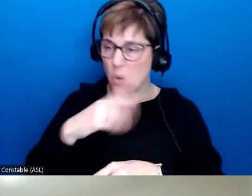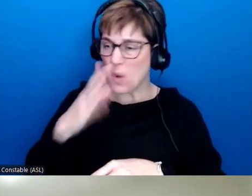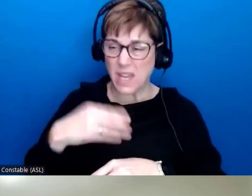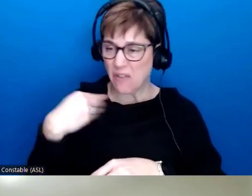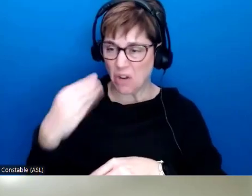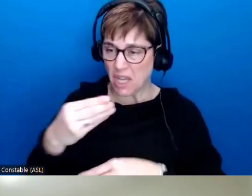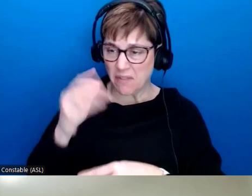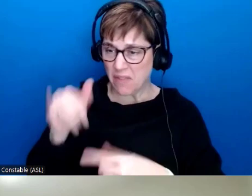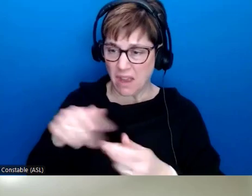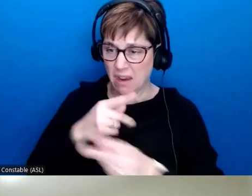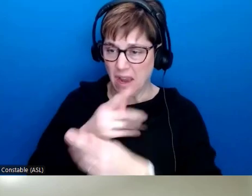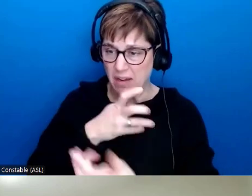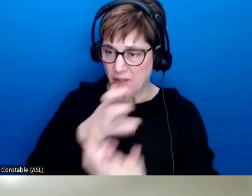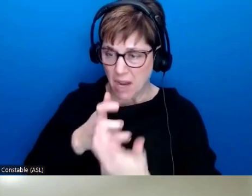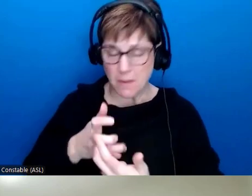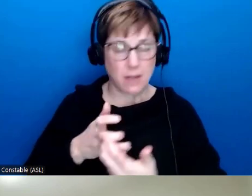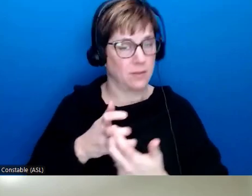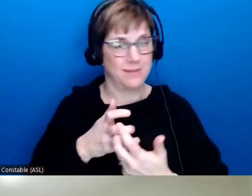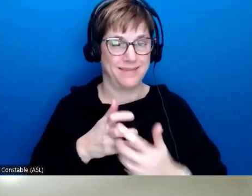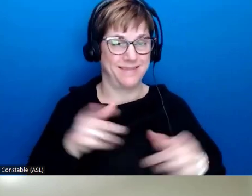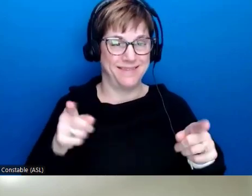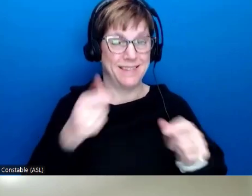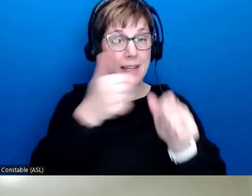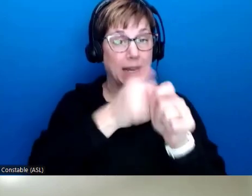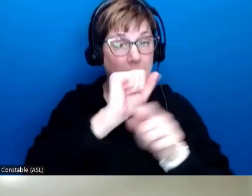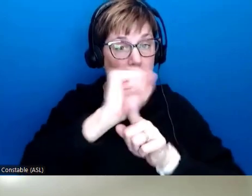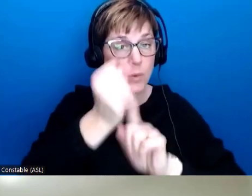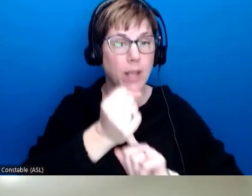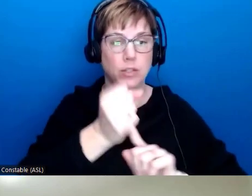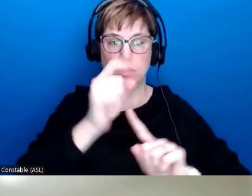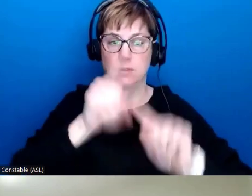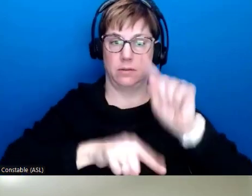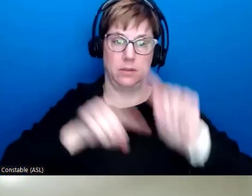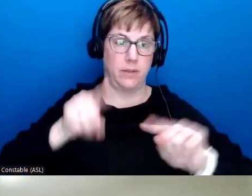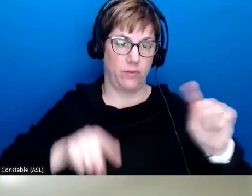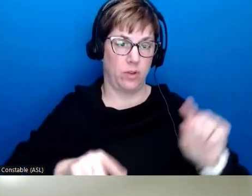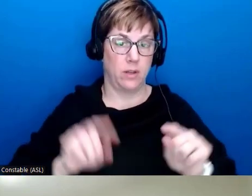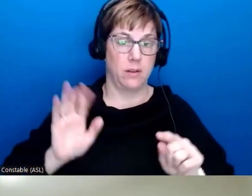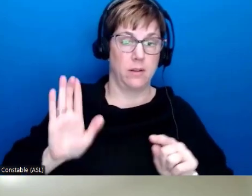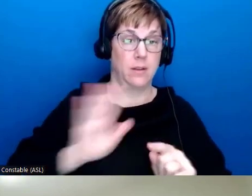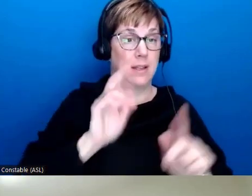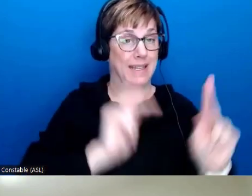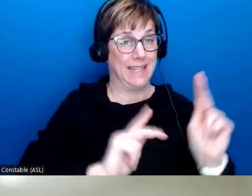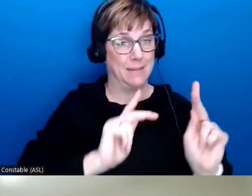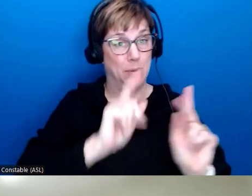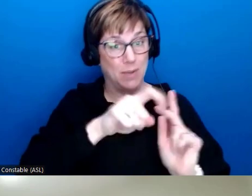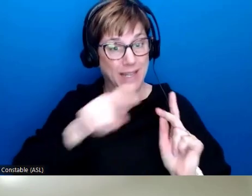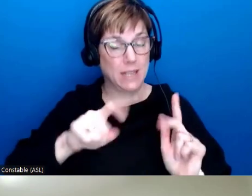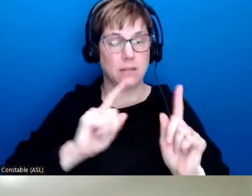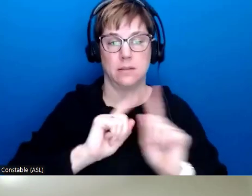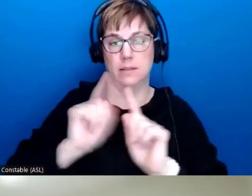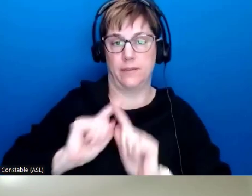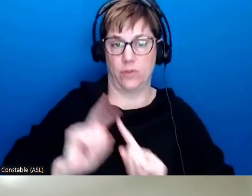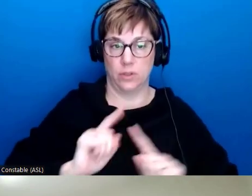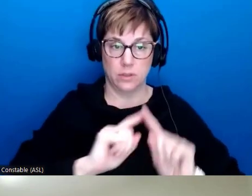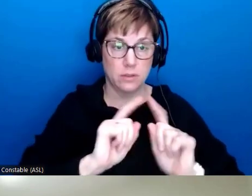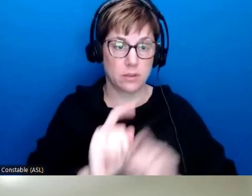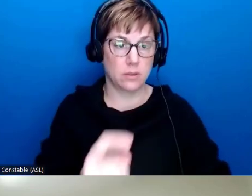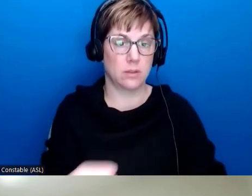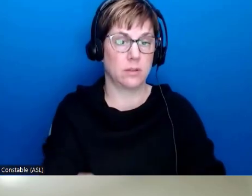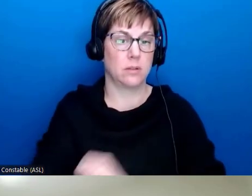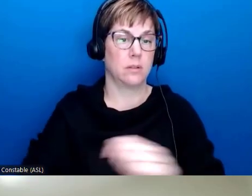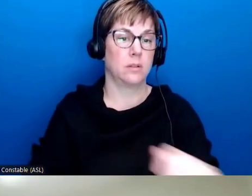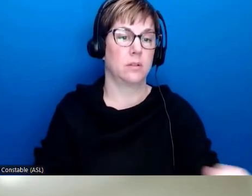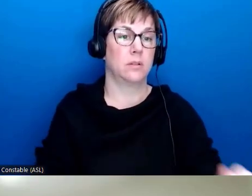accommodation. Every situation is different. Everyone's needs are going to be a little bit different. And each of these has to be